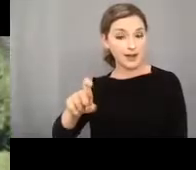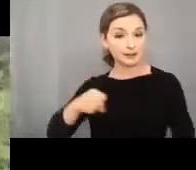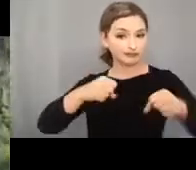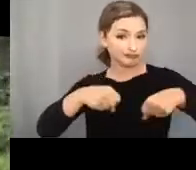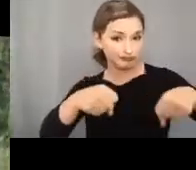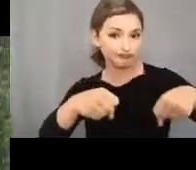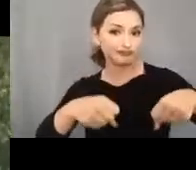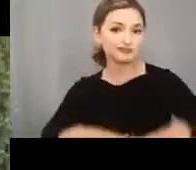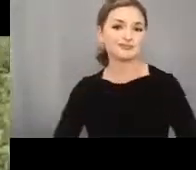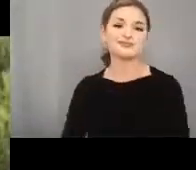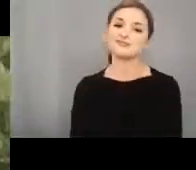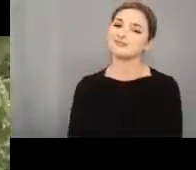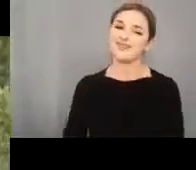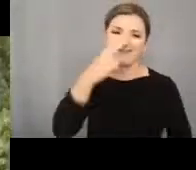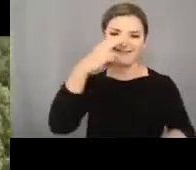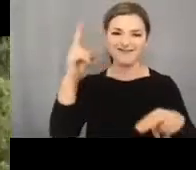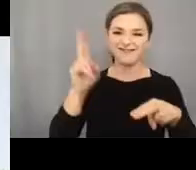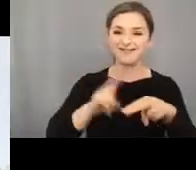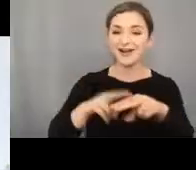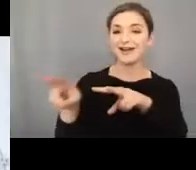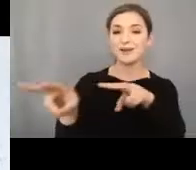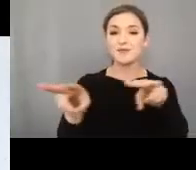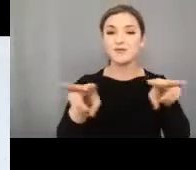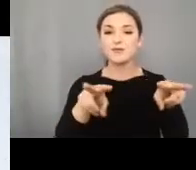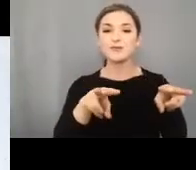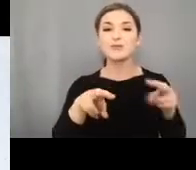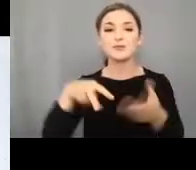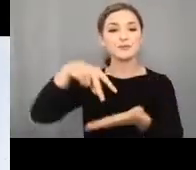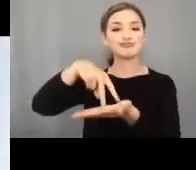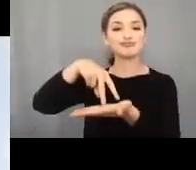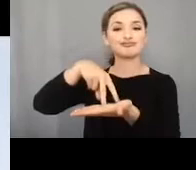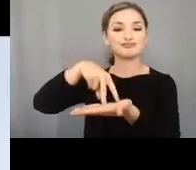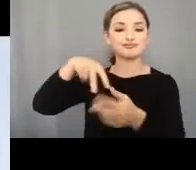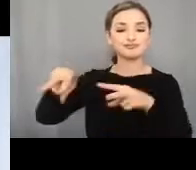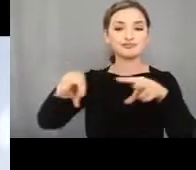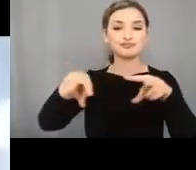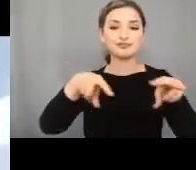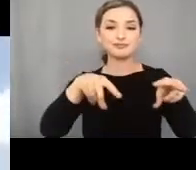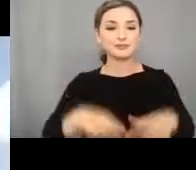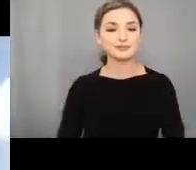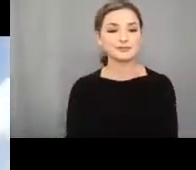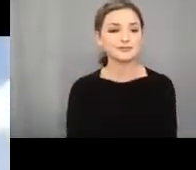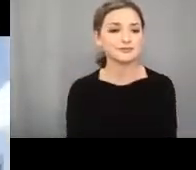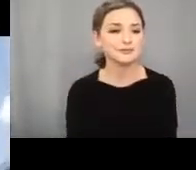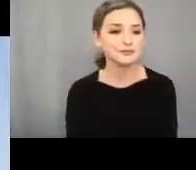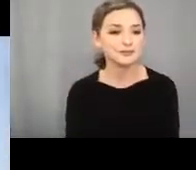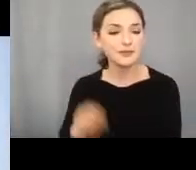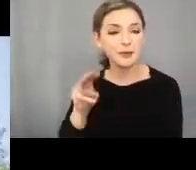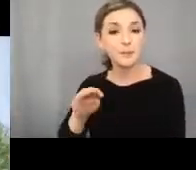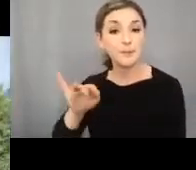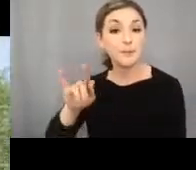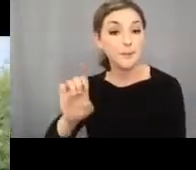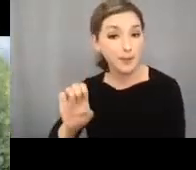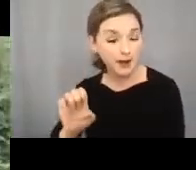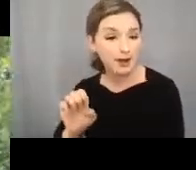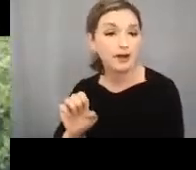Super fun views from up here. What this is, it represents every football